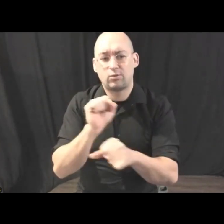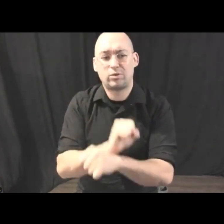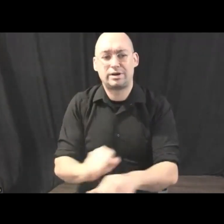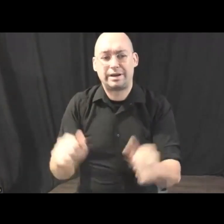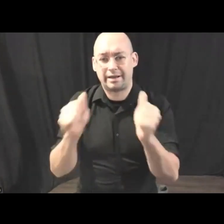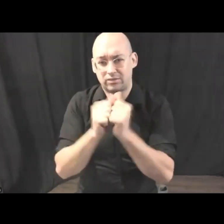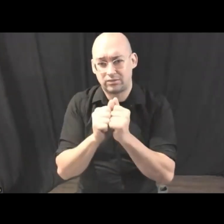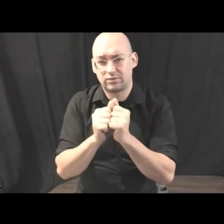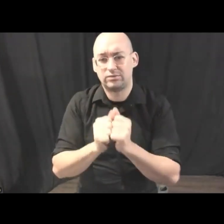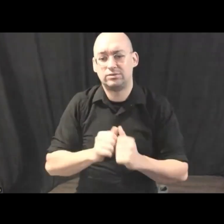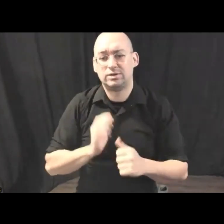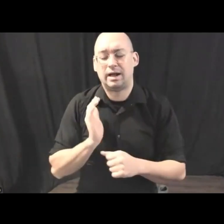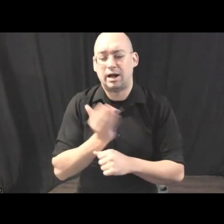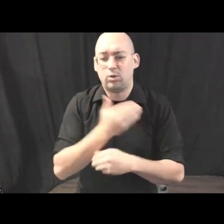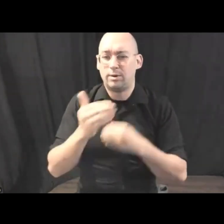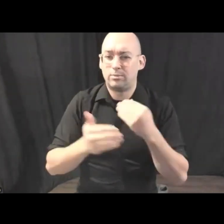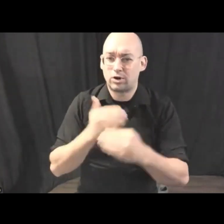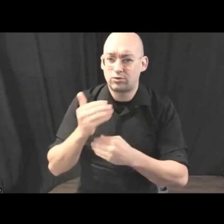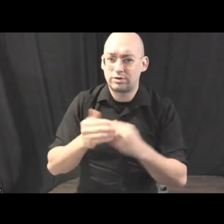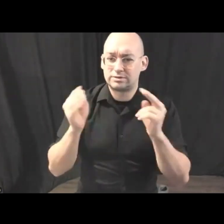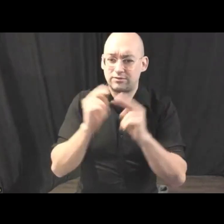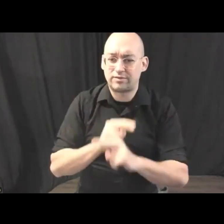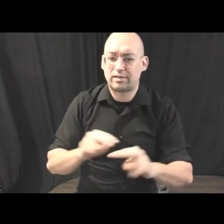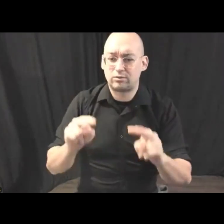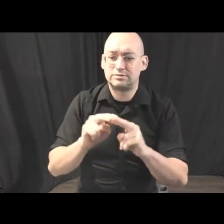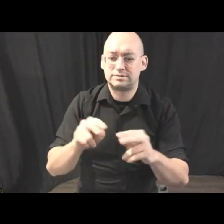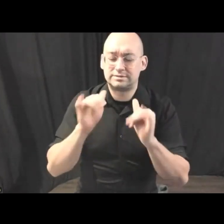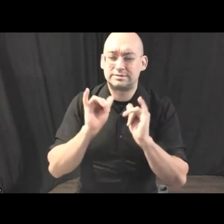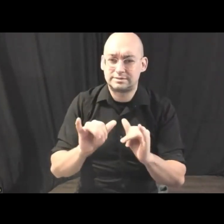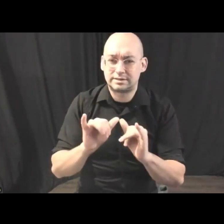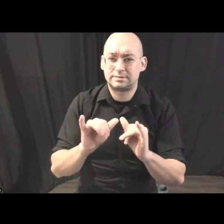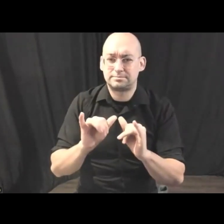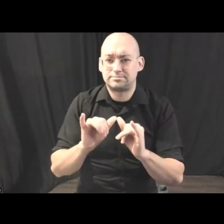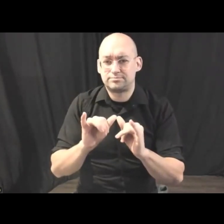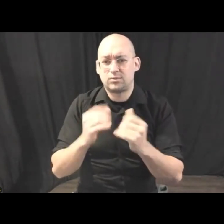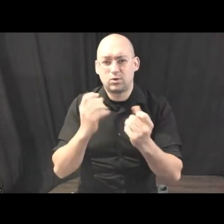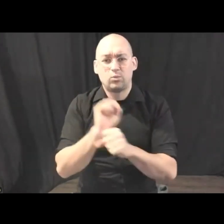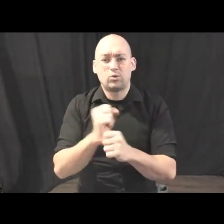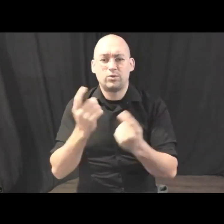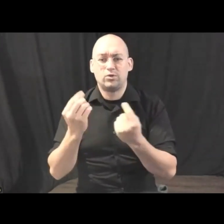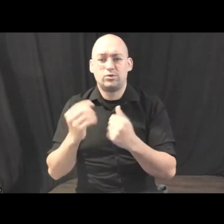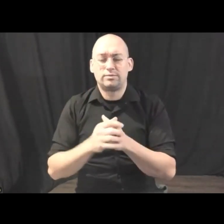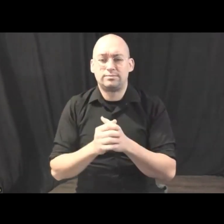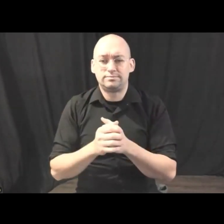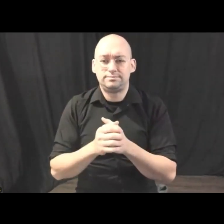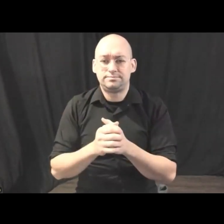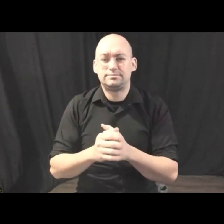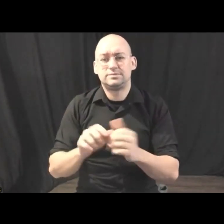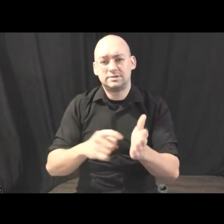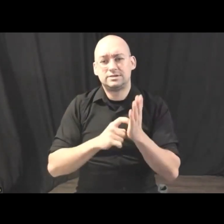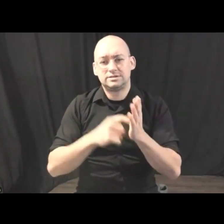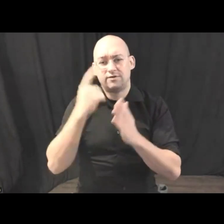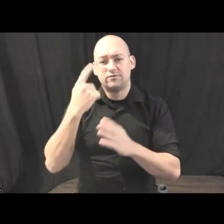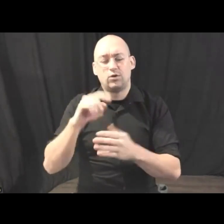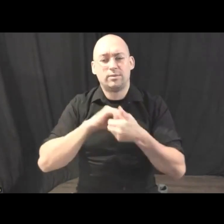our progress and our values remain steadfast in the work that we're doing, and it is necessary for our